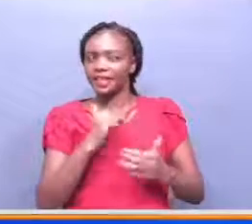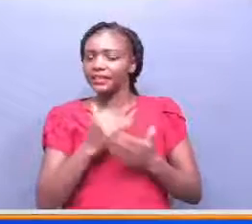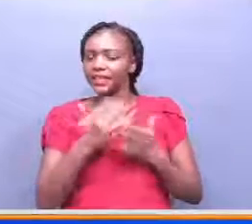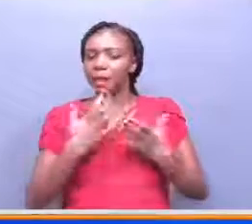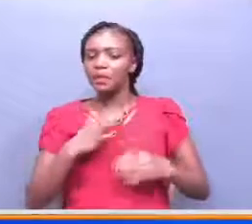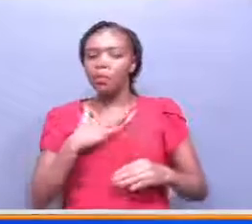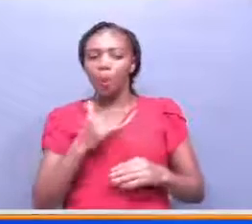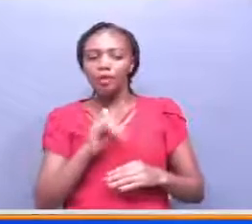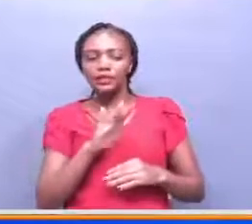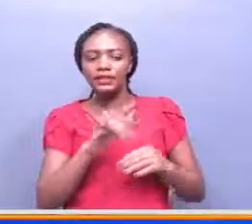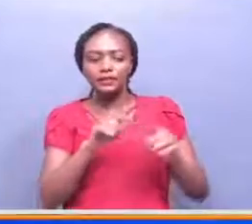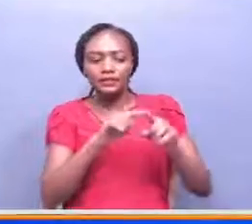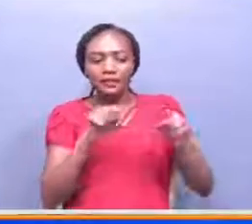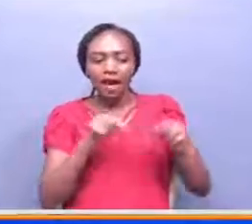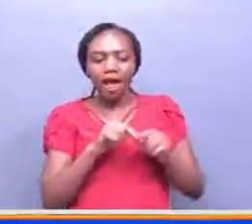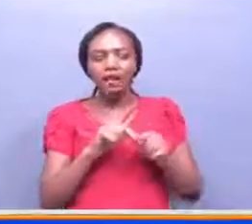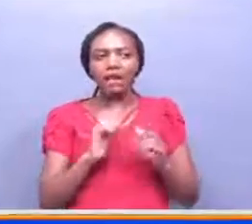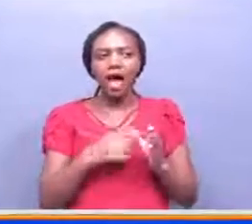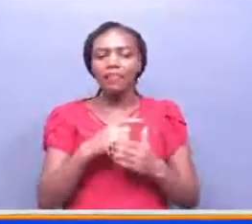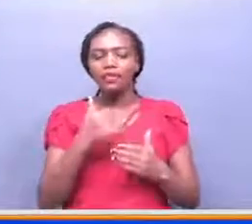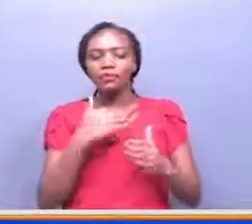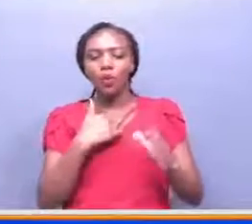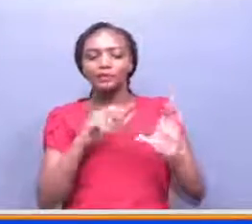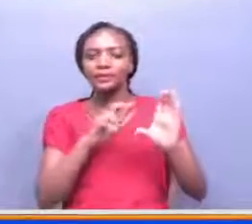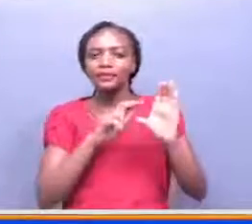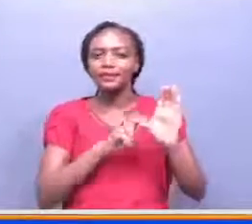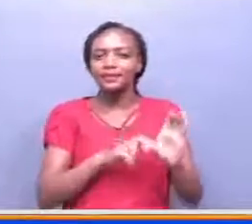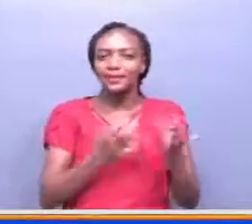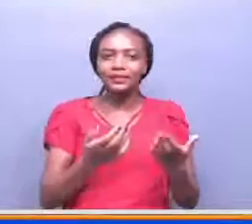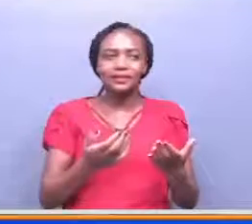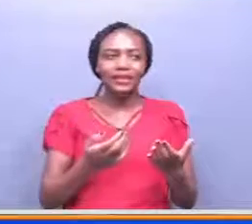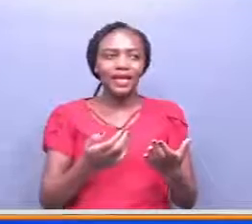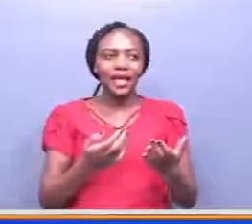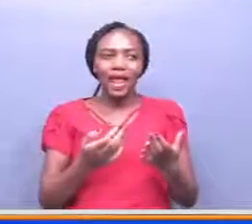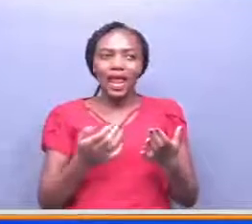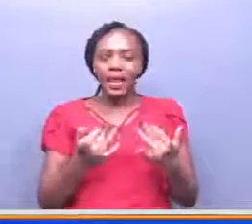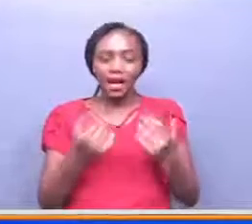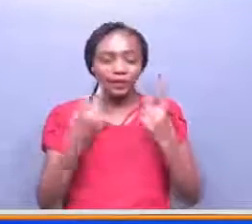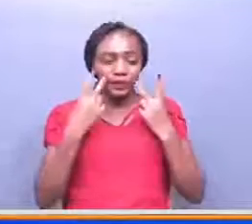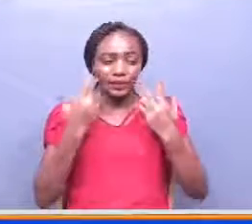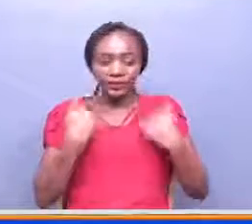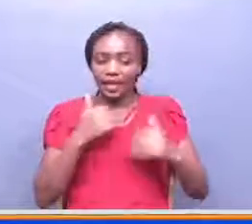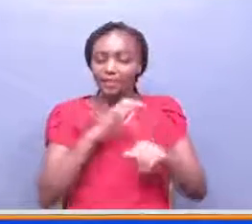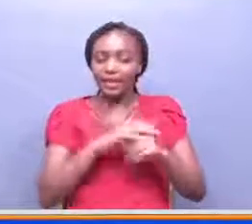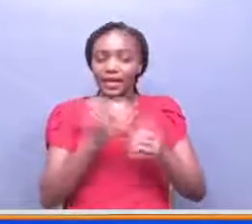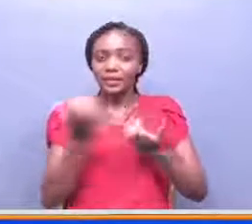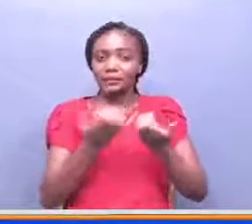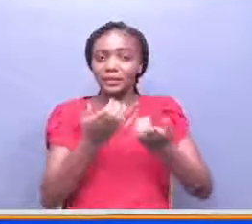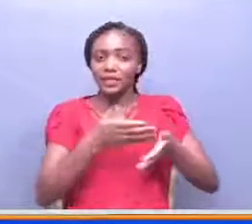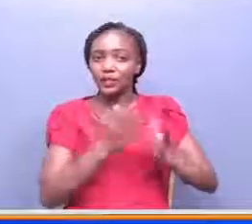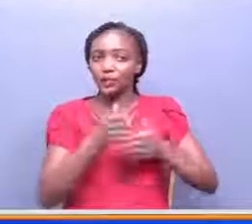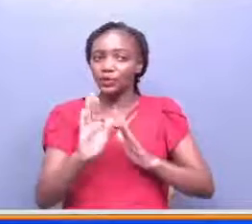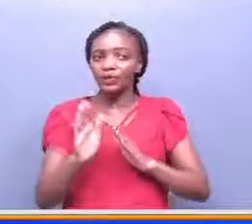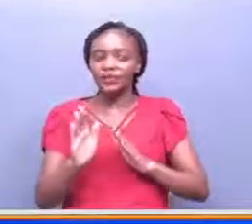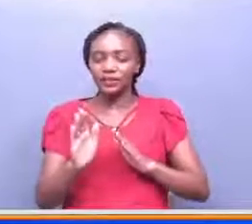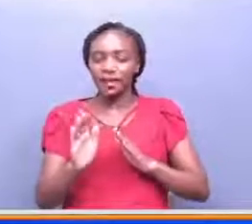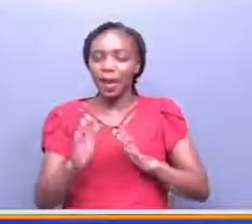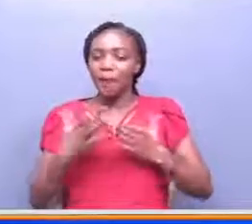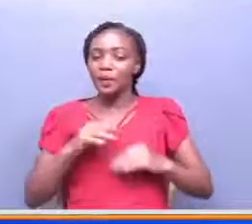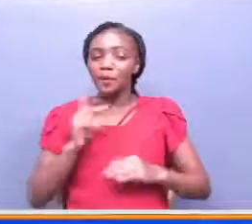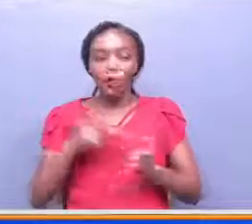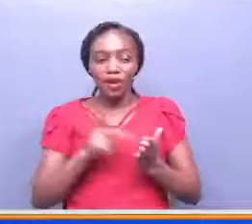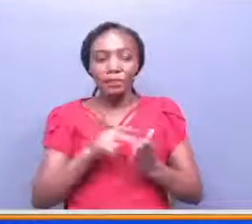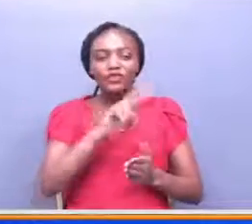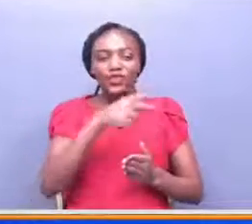sijio nikalishi kwa kiti ya baba. Oh, unaona? Hata nimepata hapo business opportunity. Nitakuwa naanza kulipisha hiyo kitu